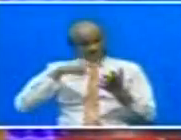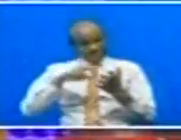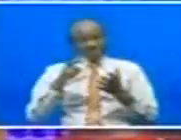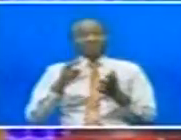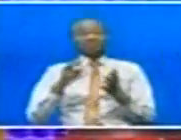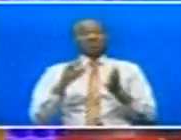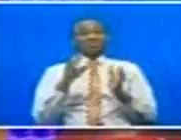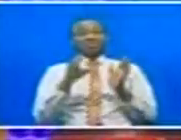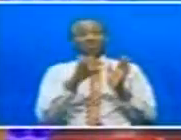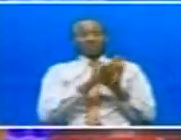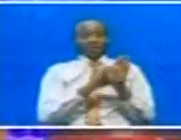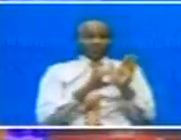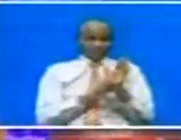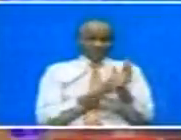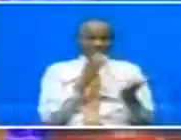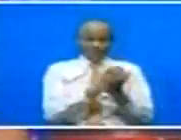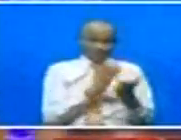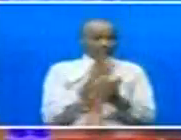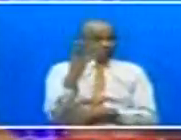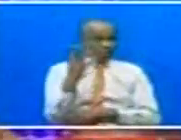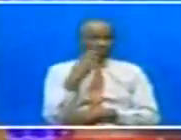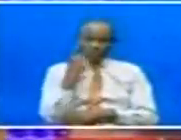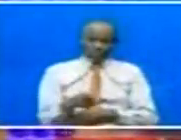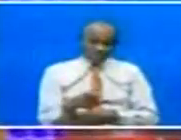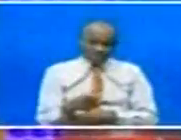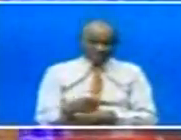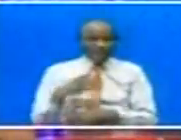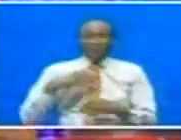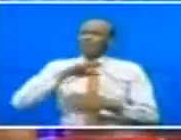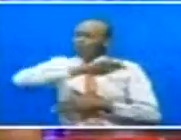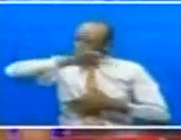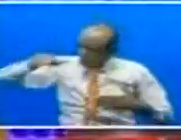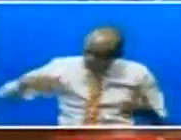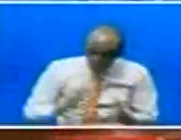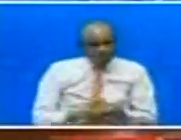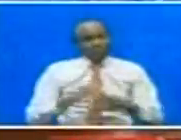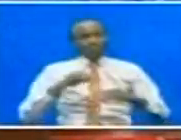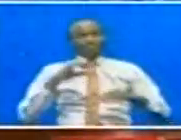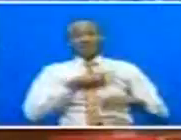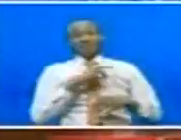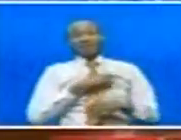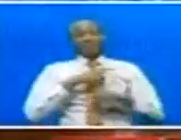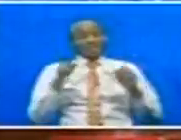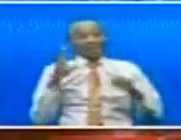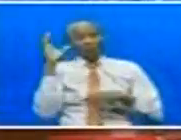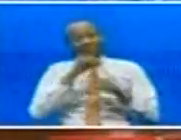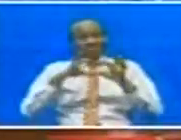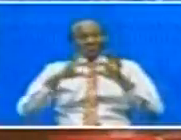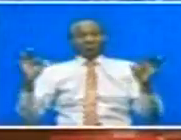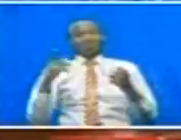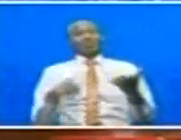Rights, it promises hell and heaven to everybody. The missing link